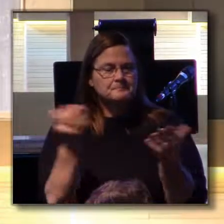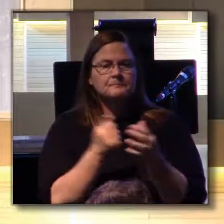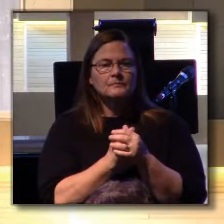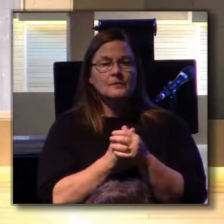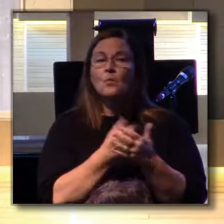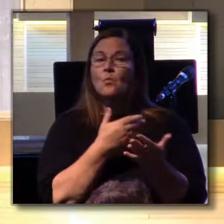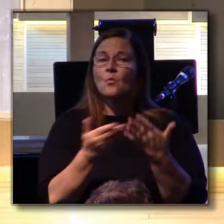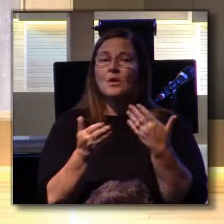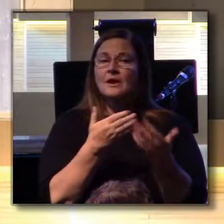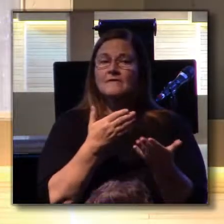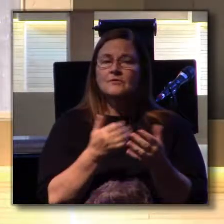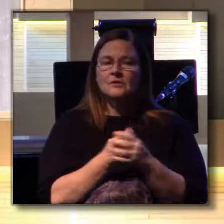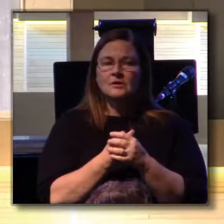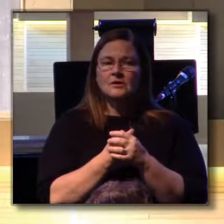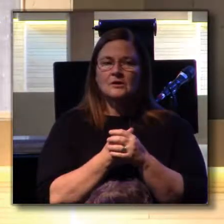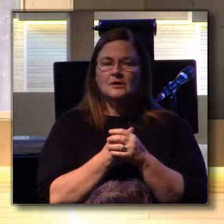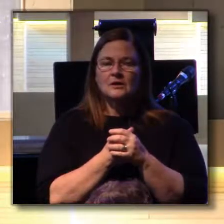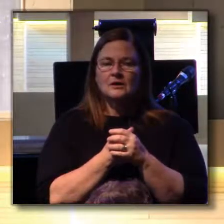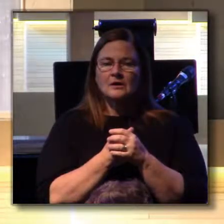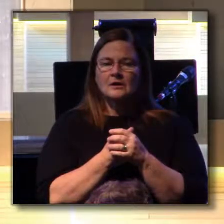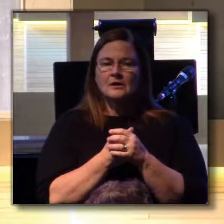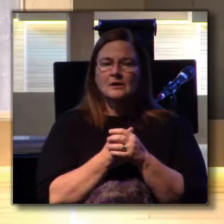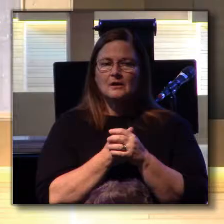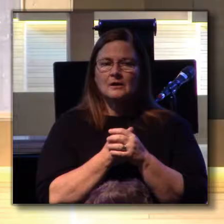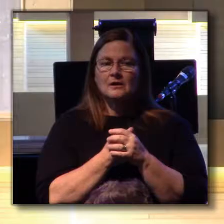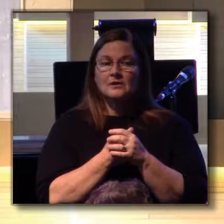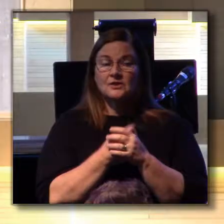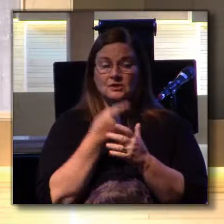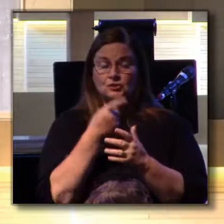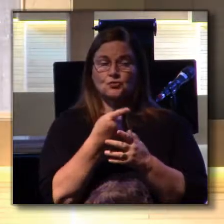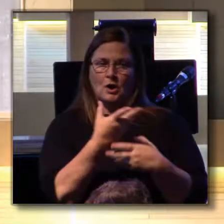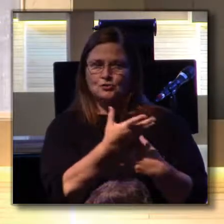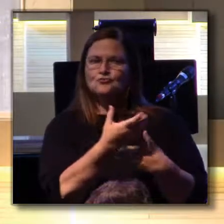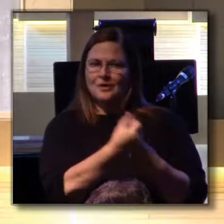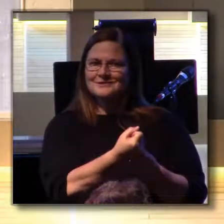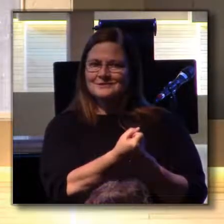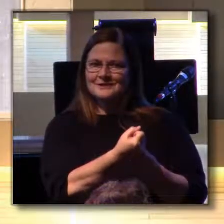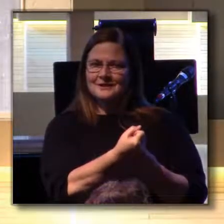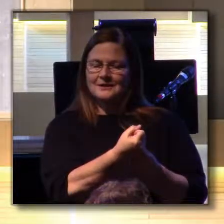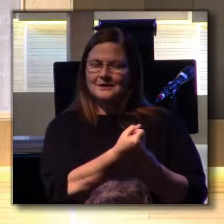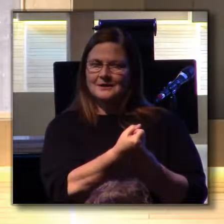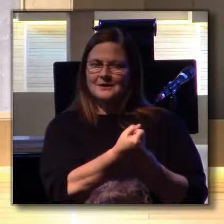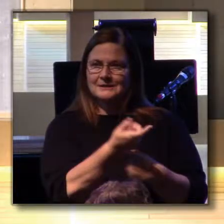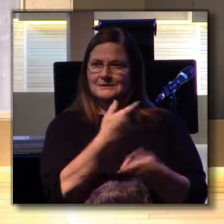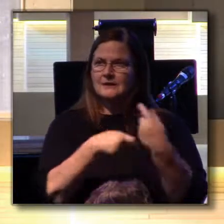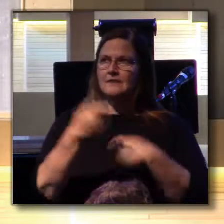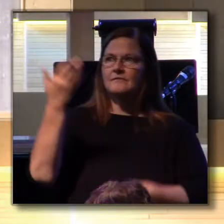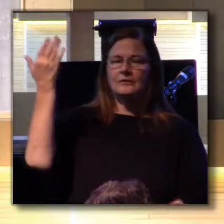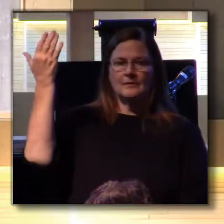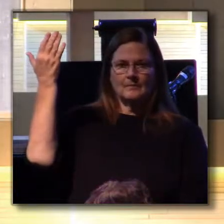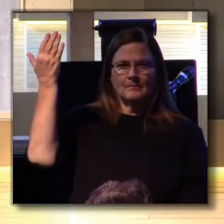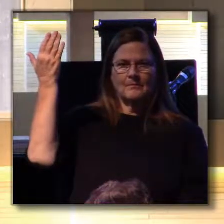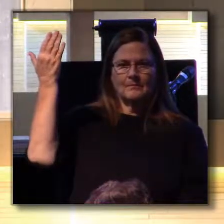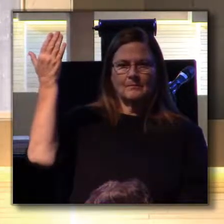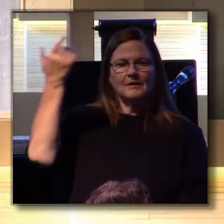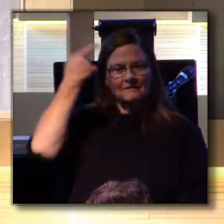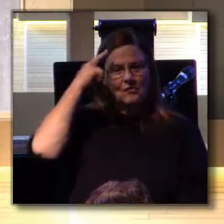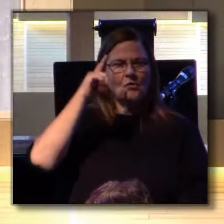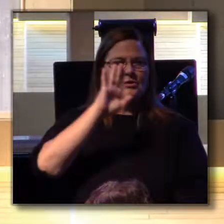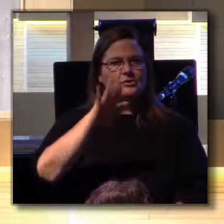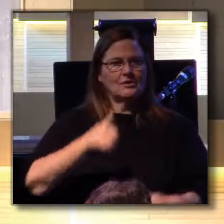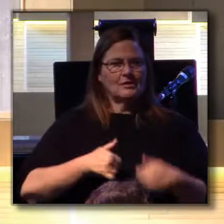it is in which you are trusting for your life on